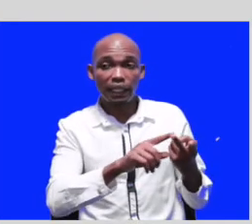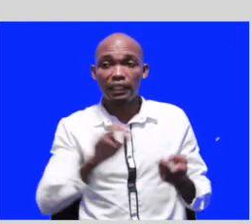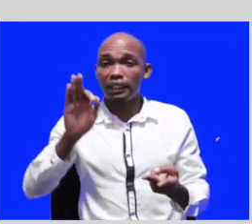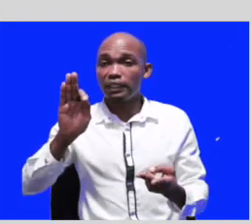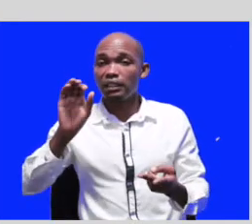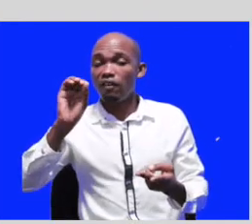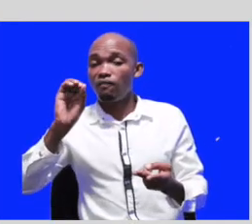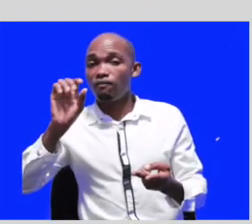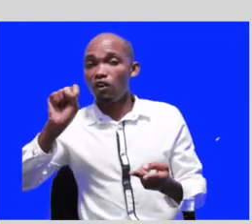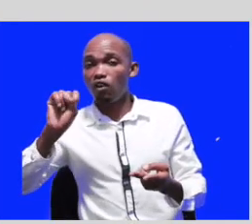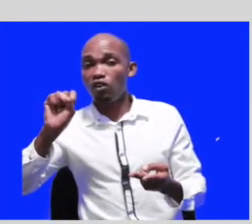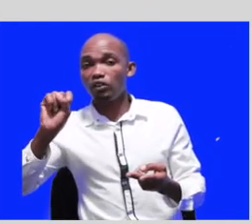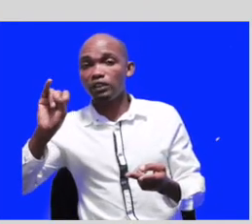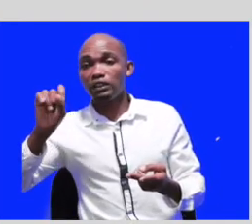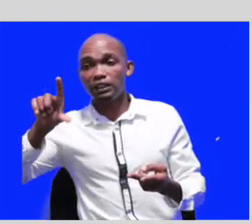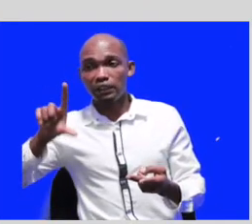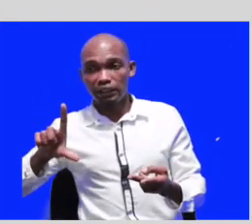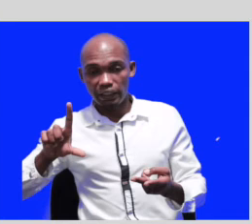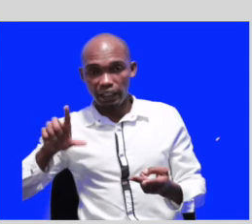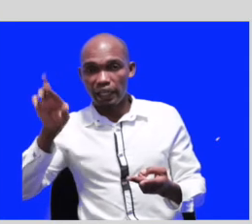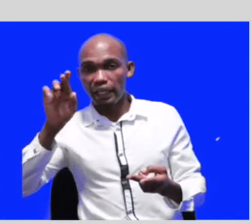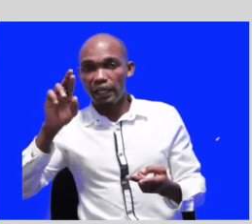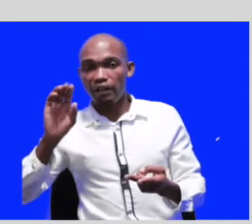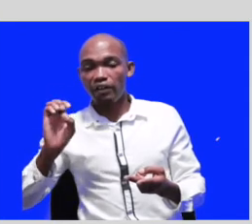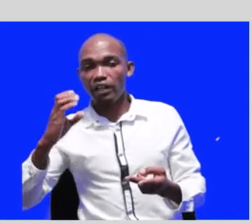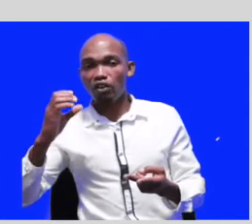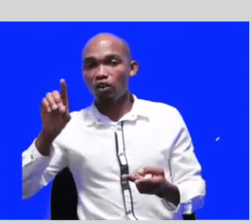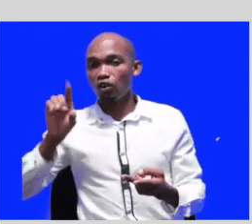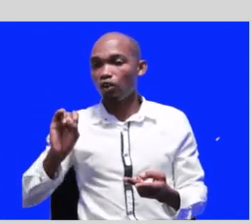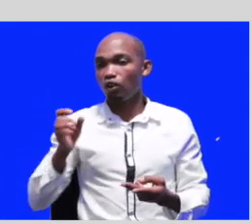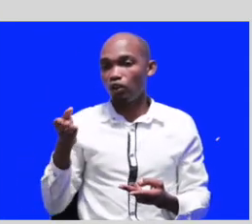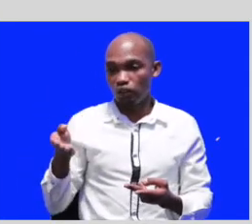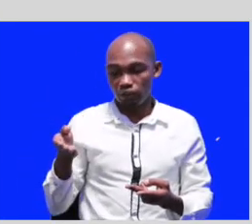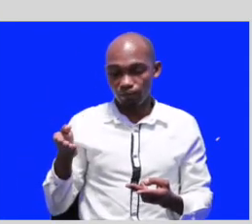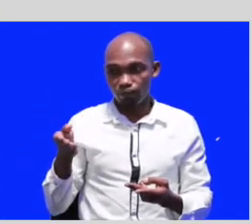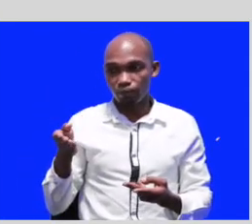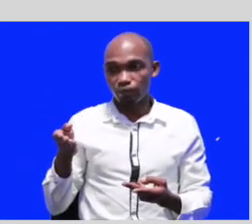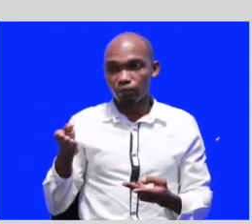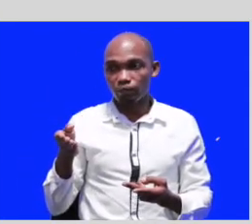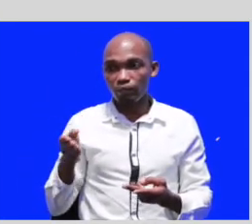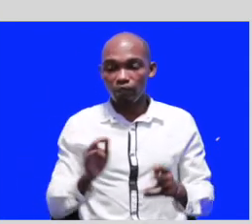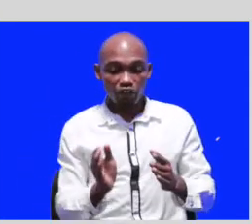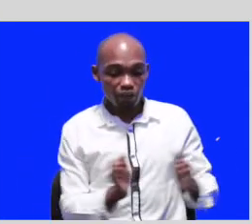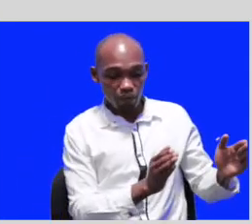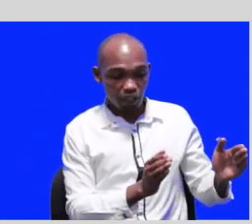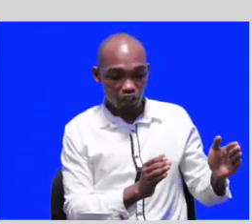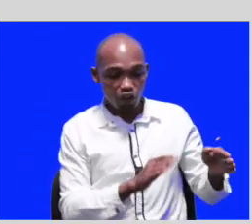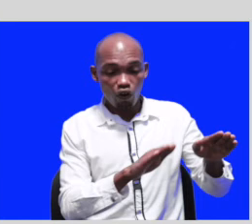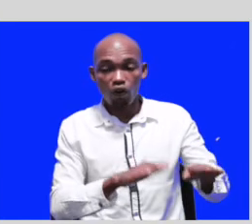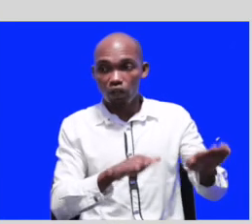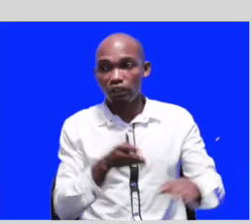Second is fossil records. Fossils are remains of organisms that lived in the past, preserved naturally in rocks